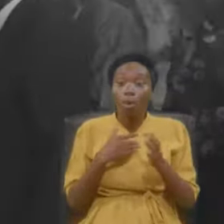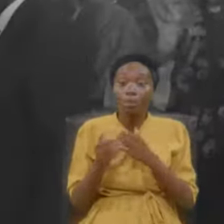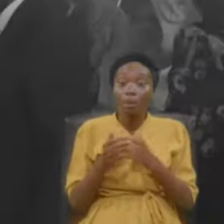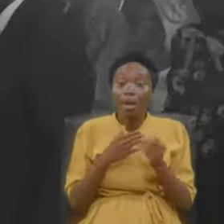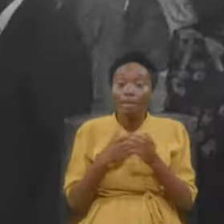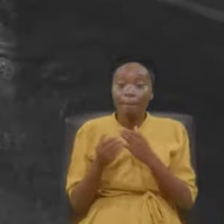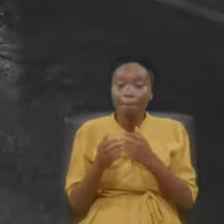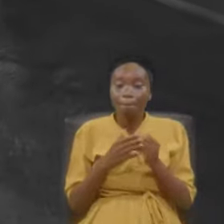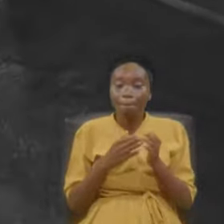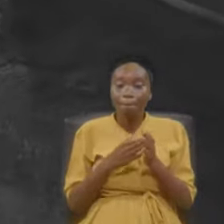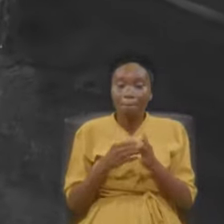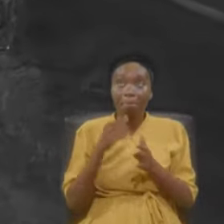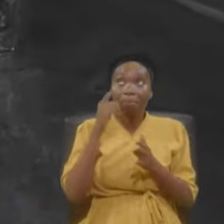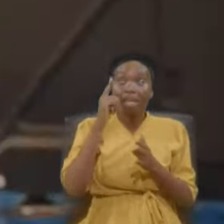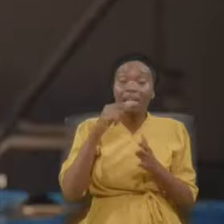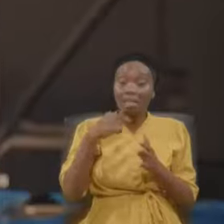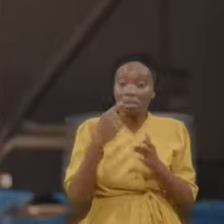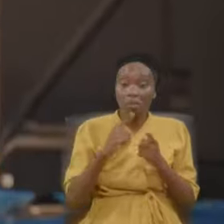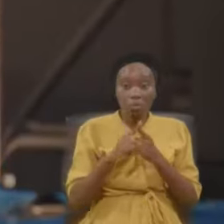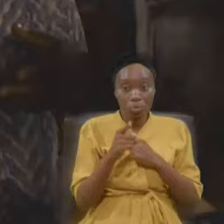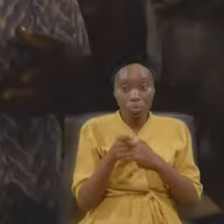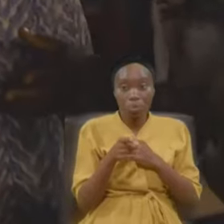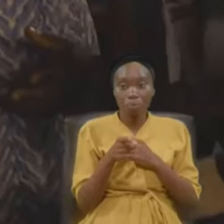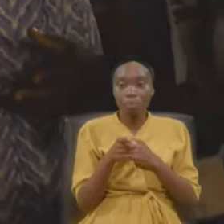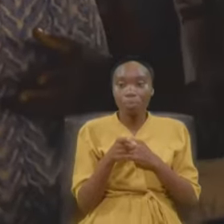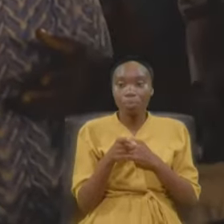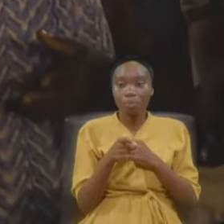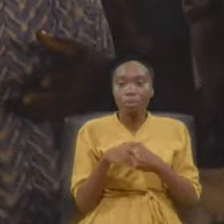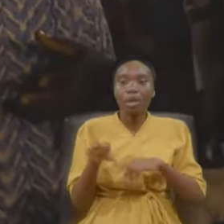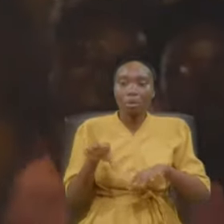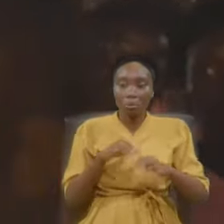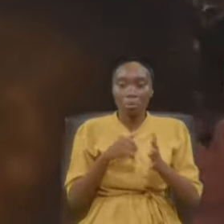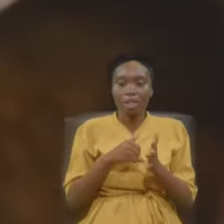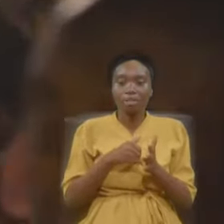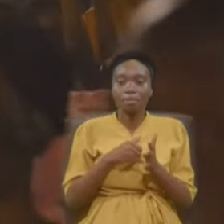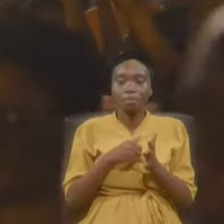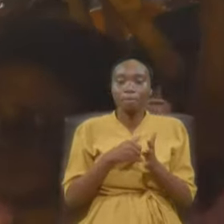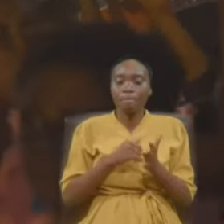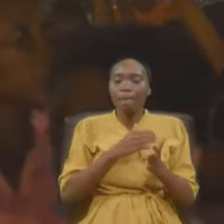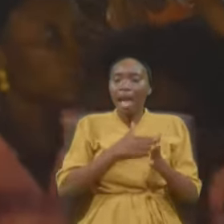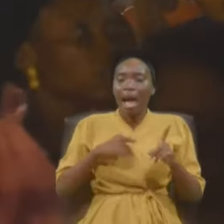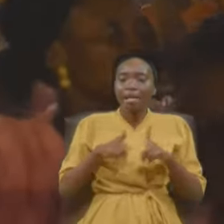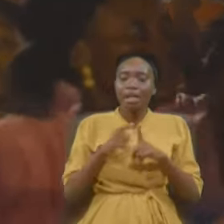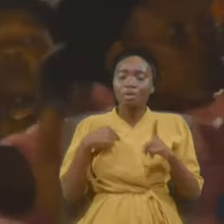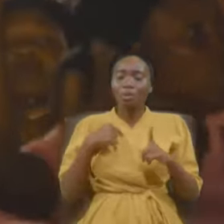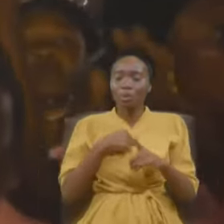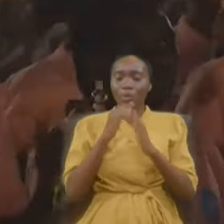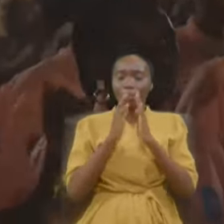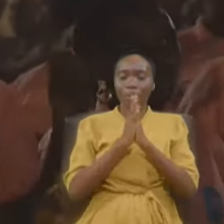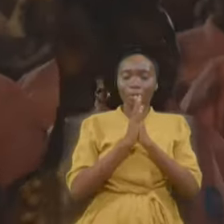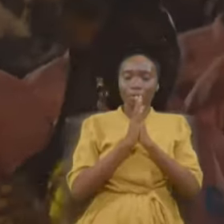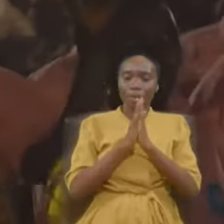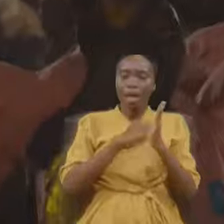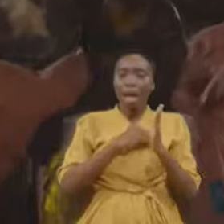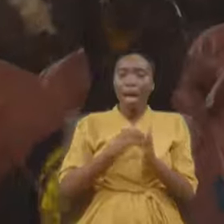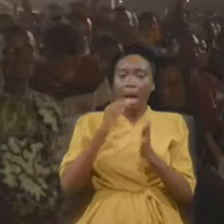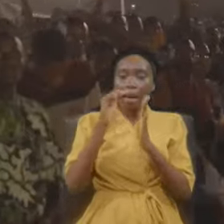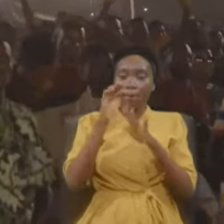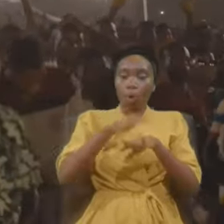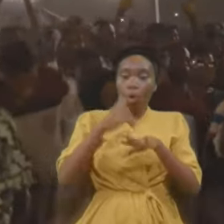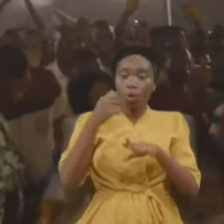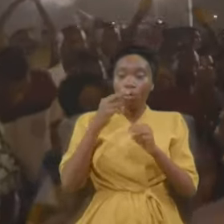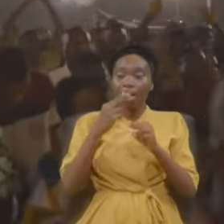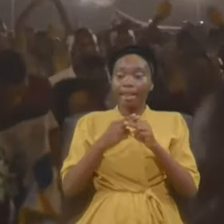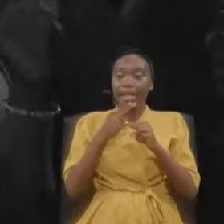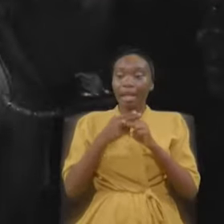Whatsoever he says unto you, do it. And as we pray, I mentioned the